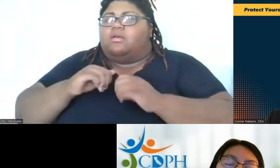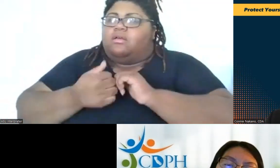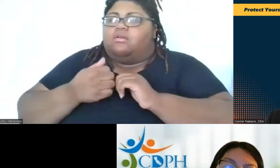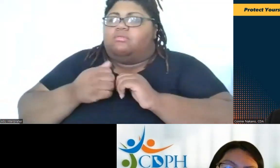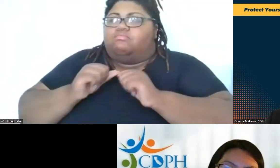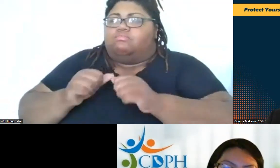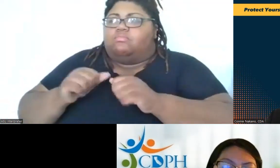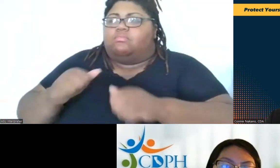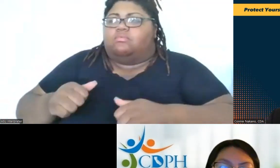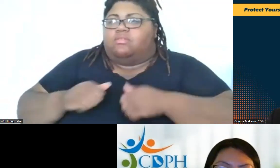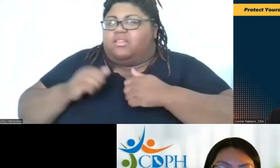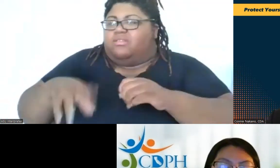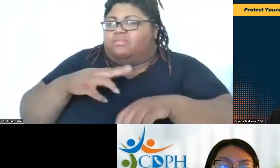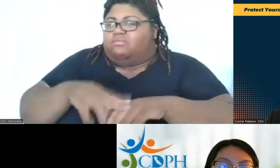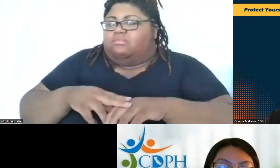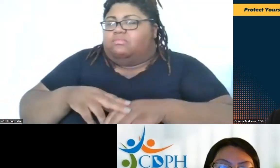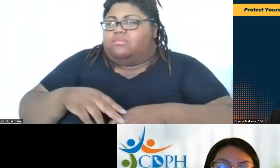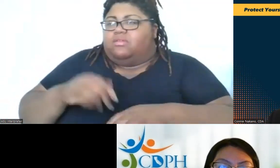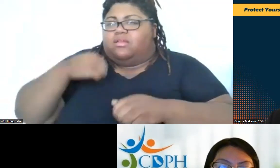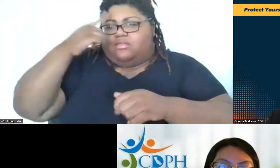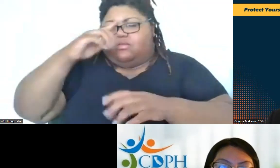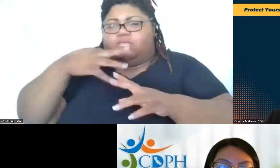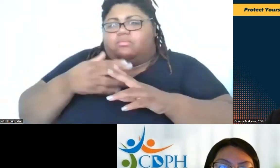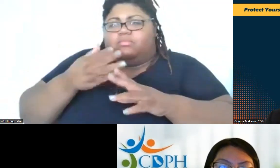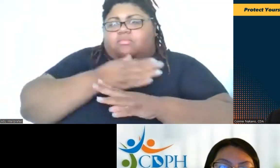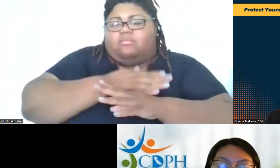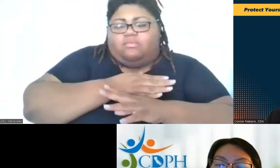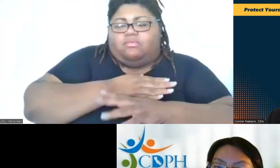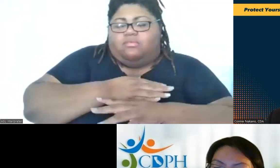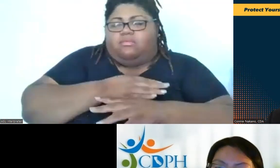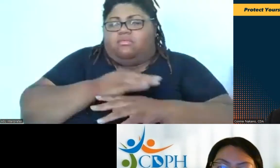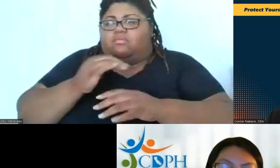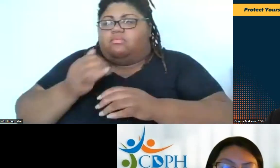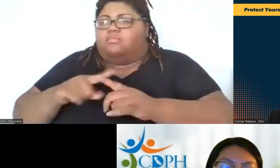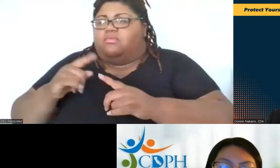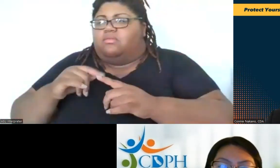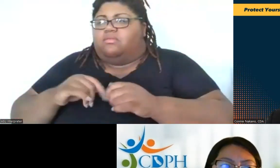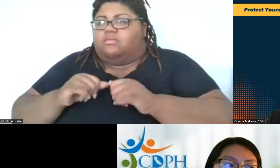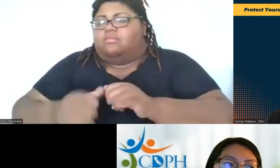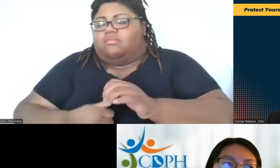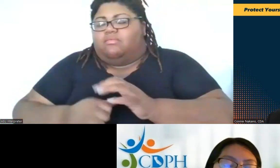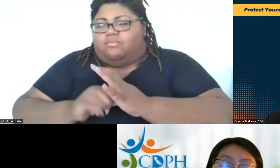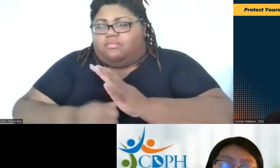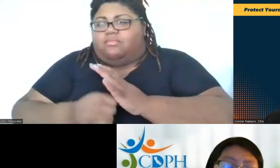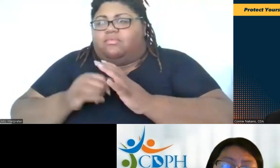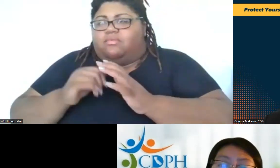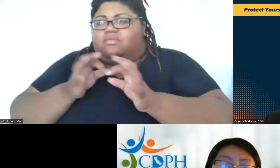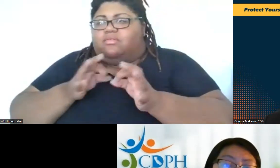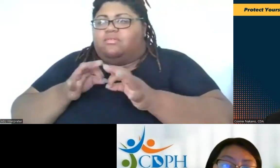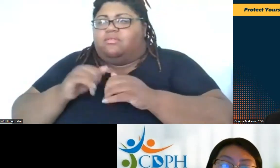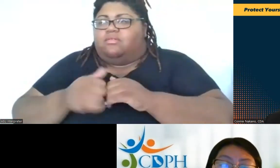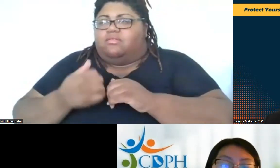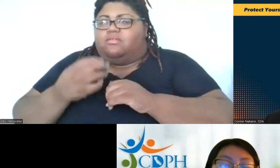think you touched on it a little bit earlier about how, it's still, you can wear your mask. Yeah. But I'm happy to speak